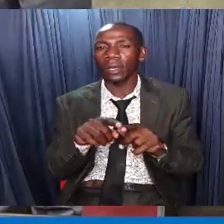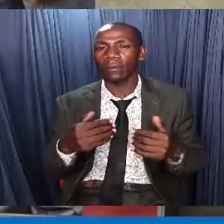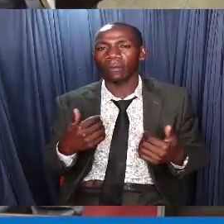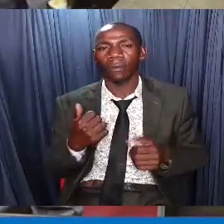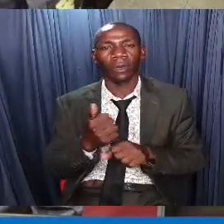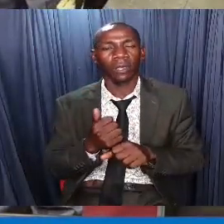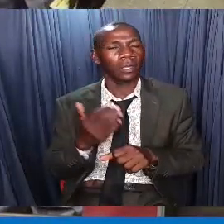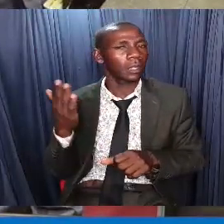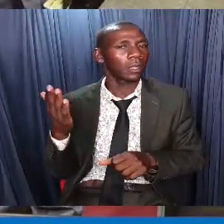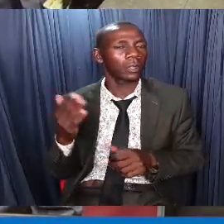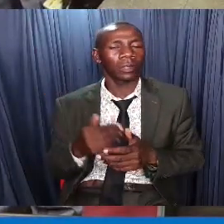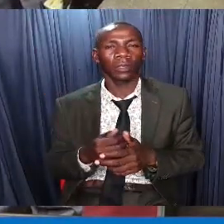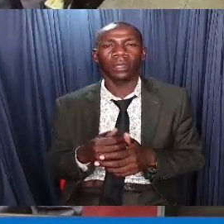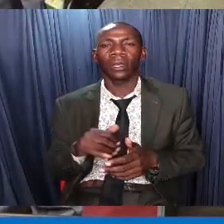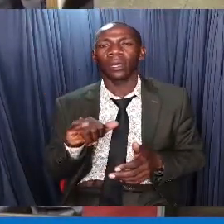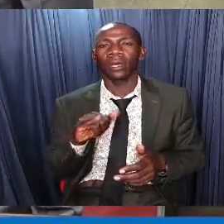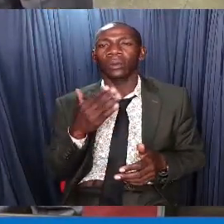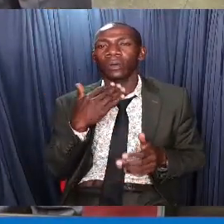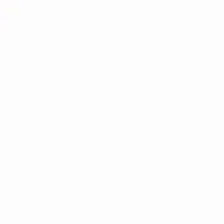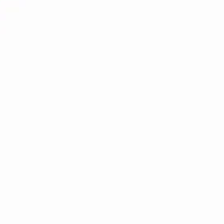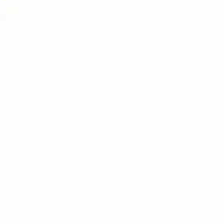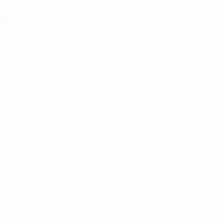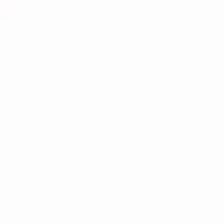working. Nataka baraka na ni